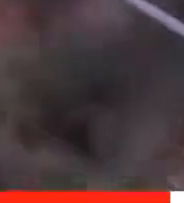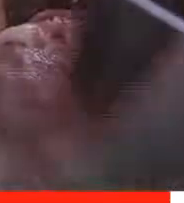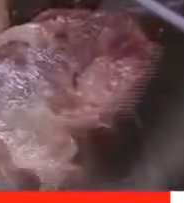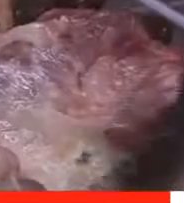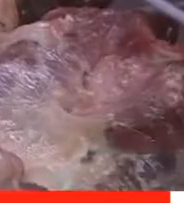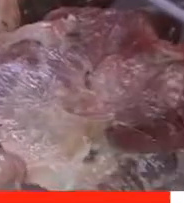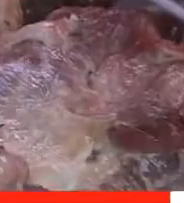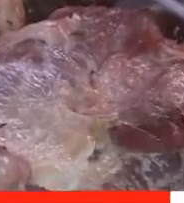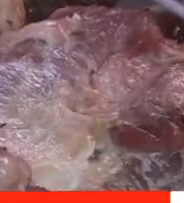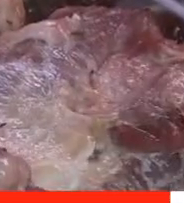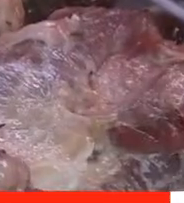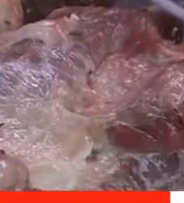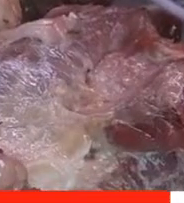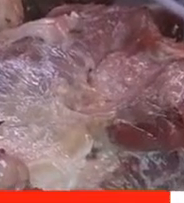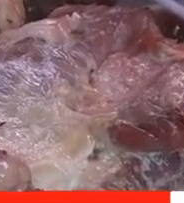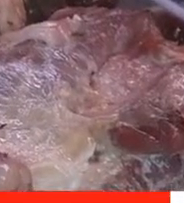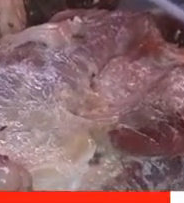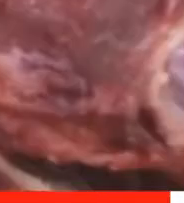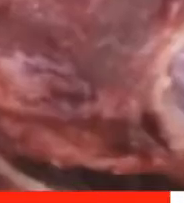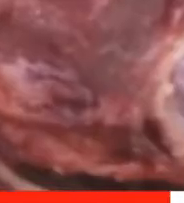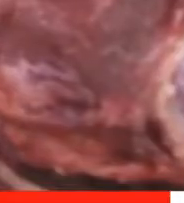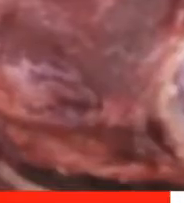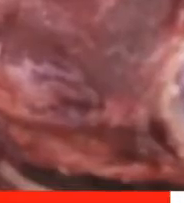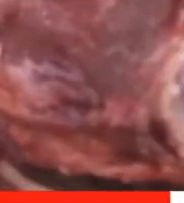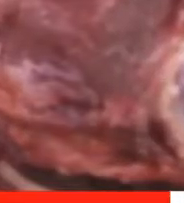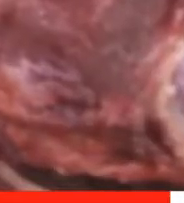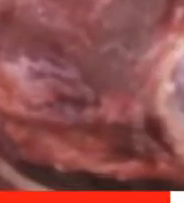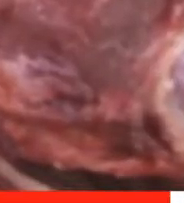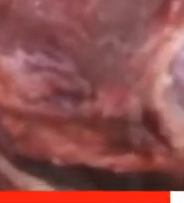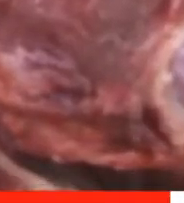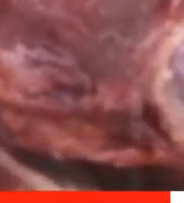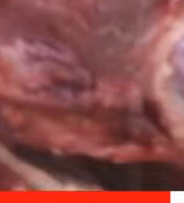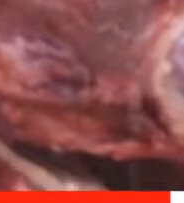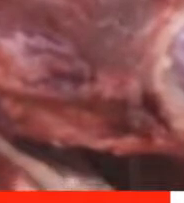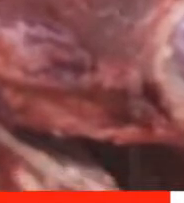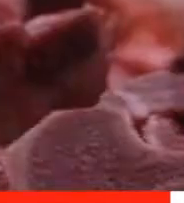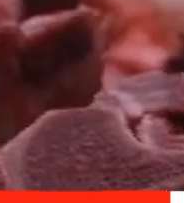before purchasing in large scale in order to ensure hygiene and